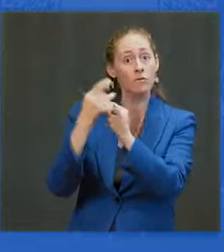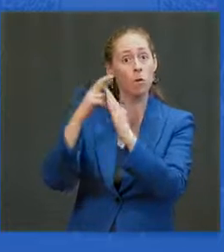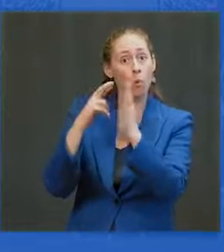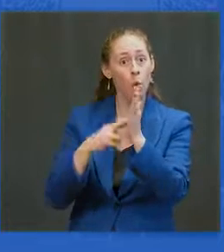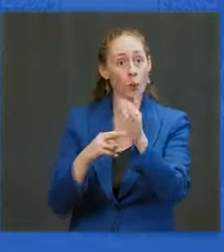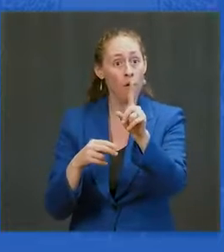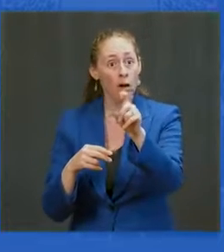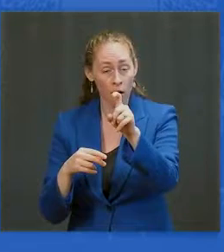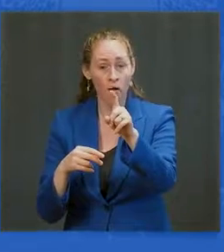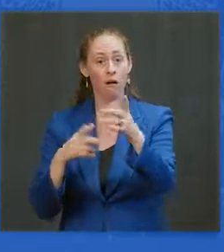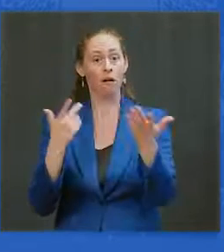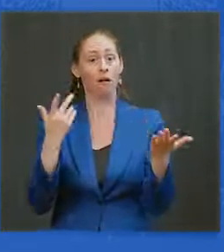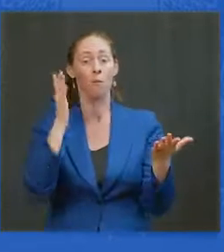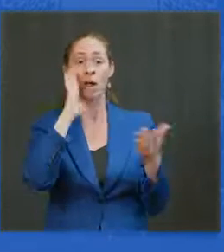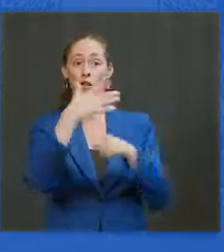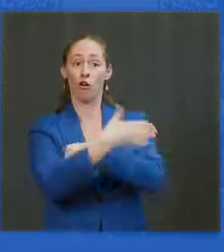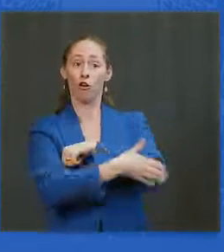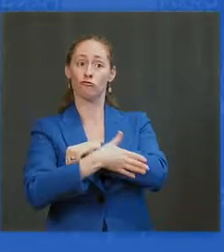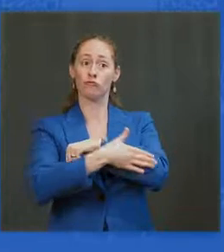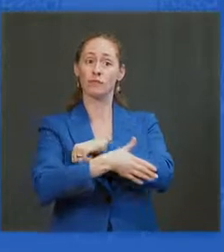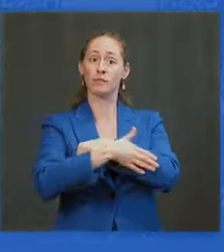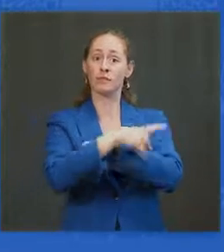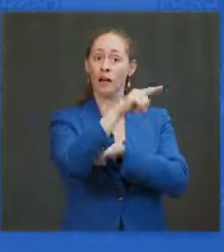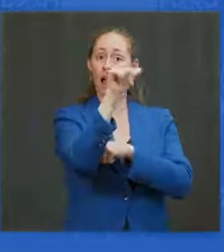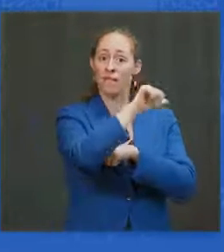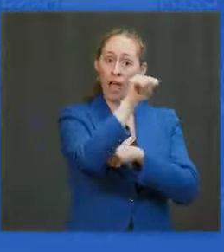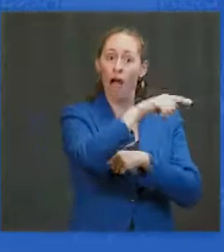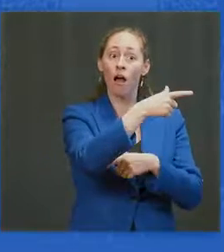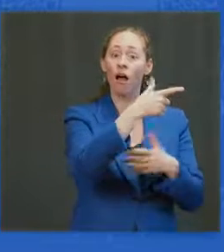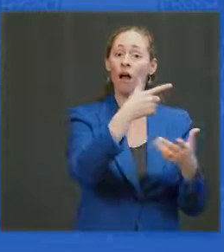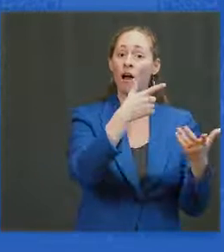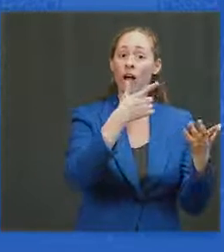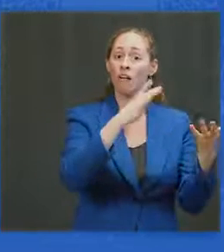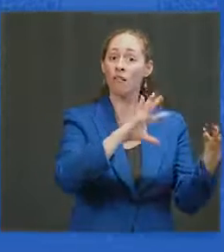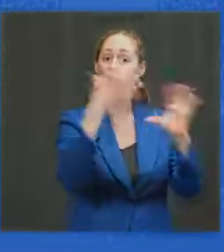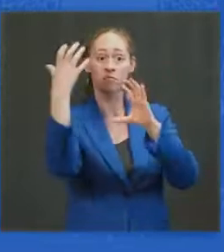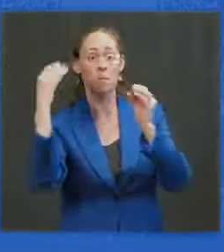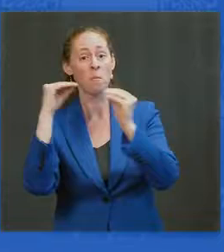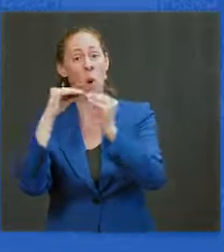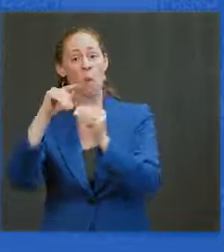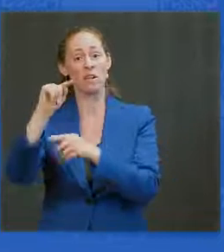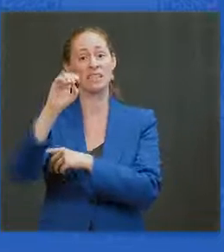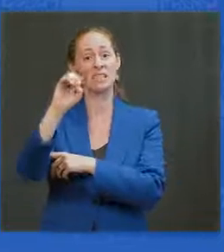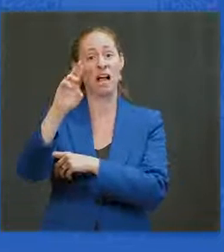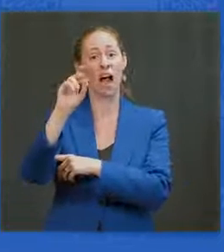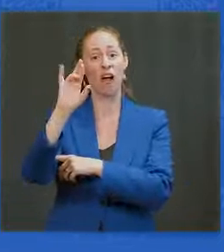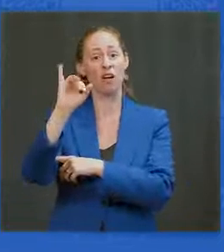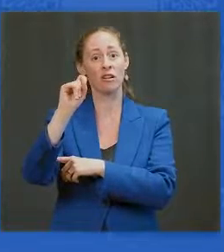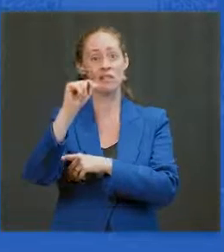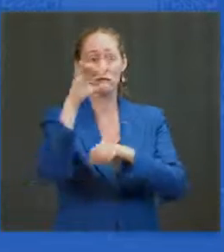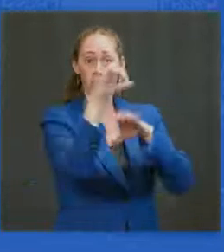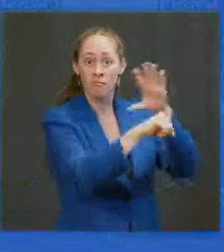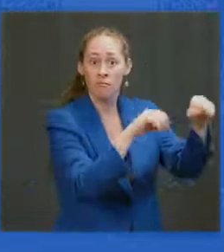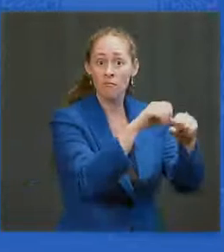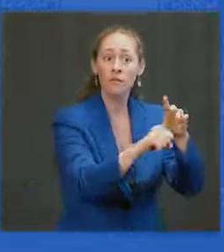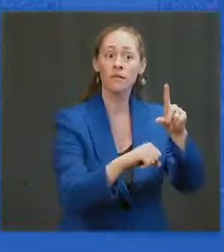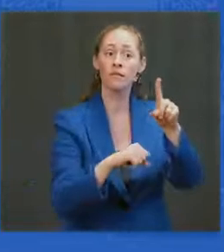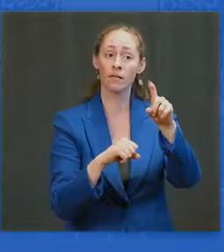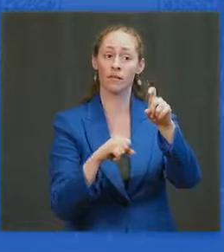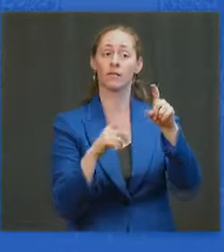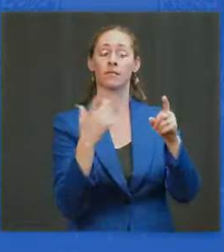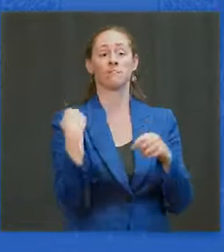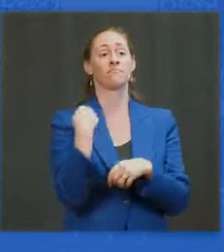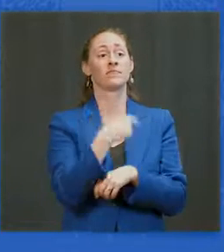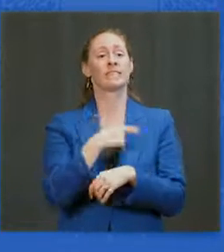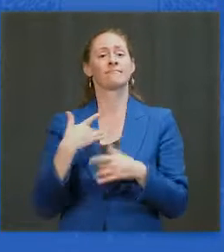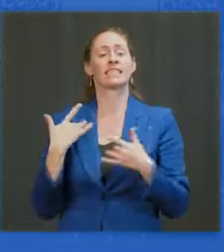as a base for terrorism. And we agreed that none of us are going to take the Taliban's word for it. We'll judge them